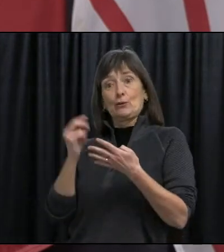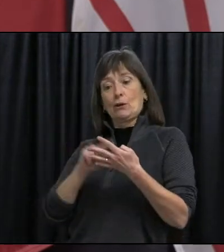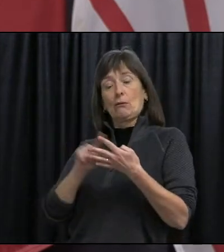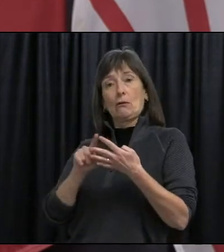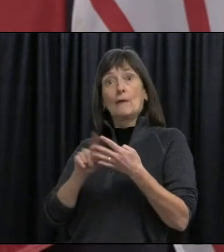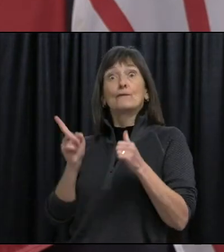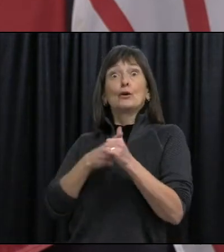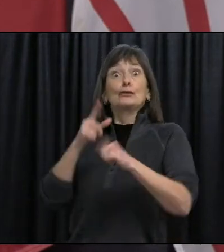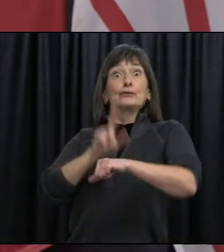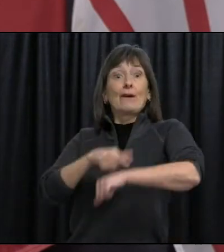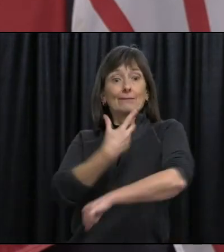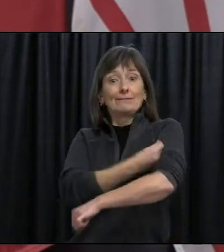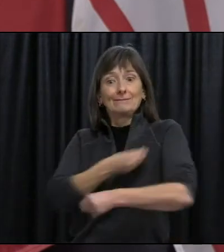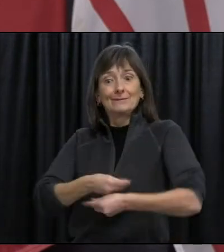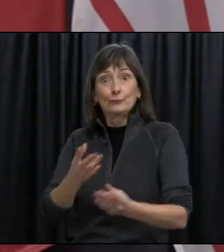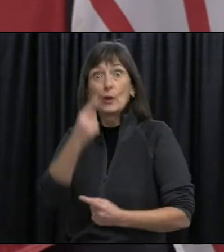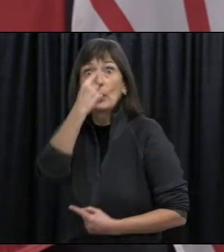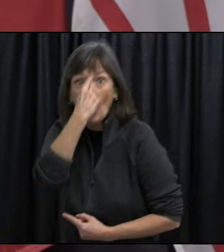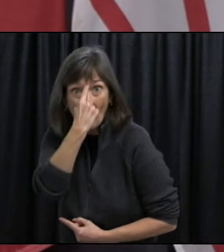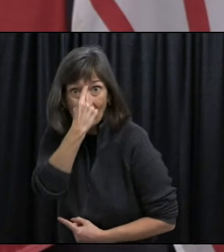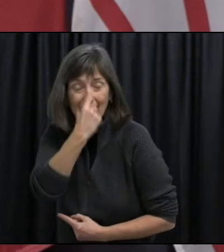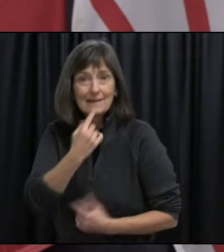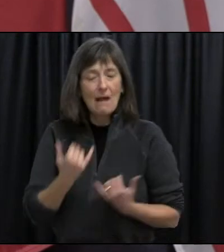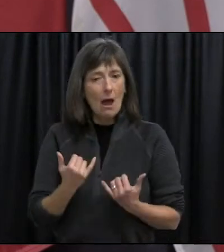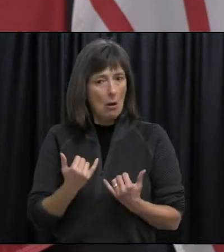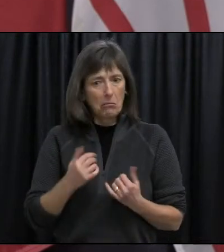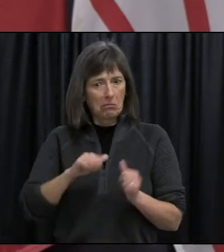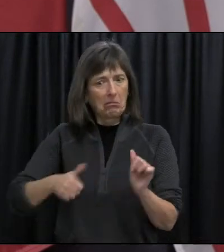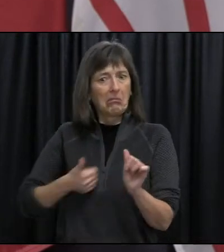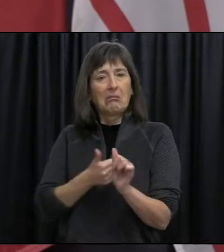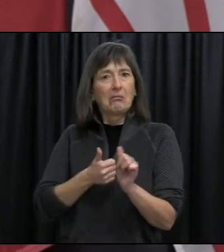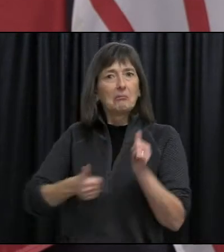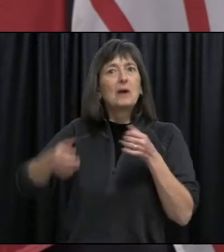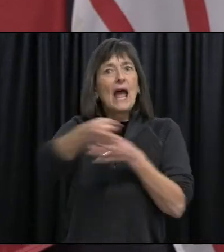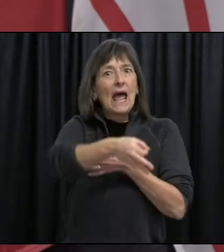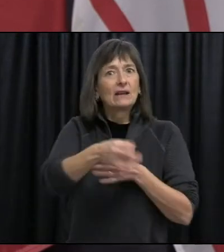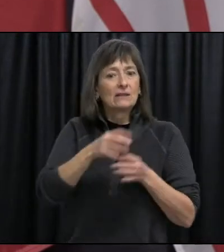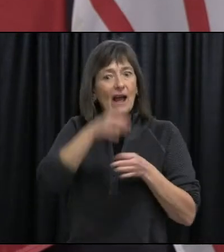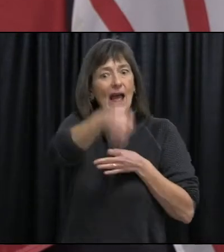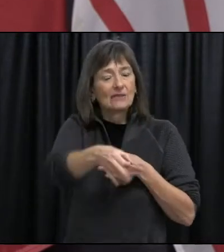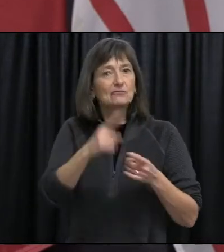are we hitting our targets, we're ahead of targets with that, in that regard.